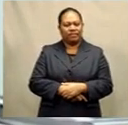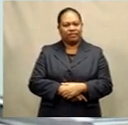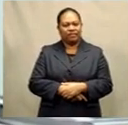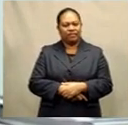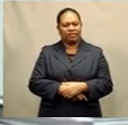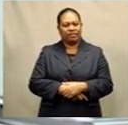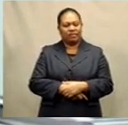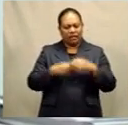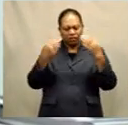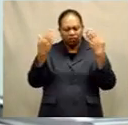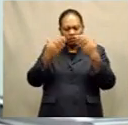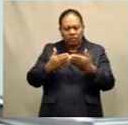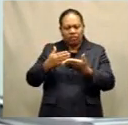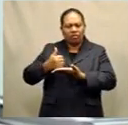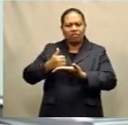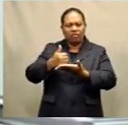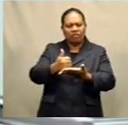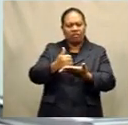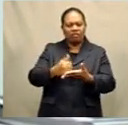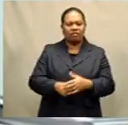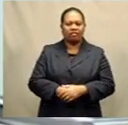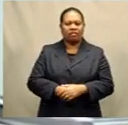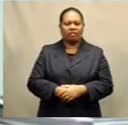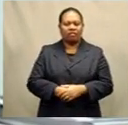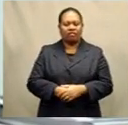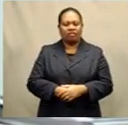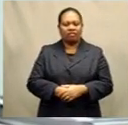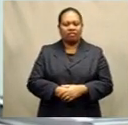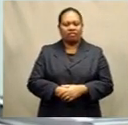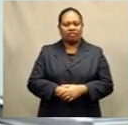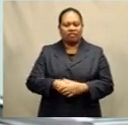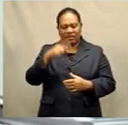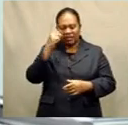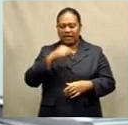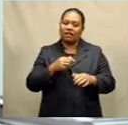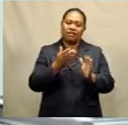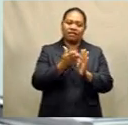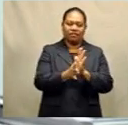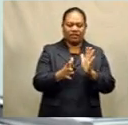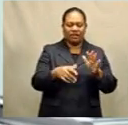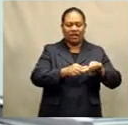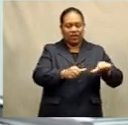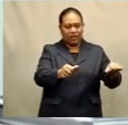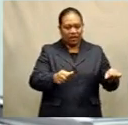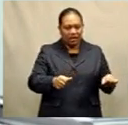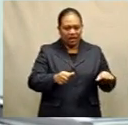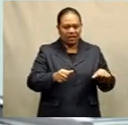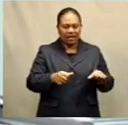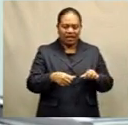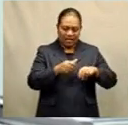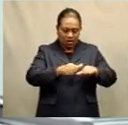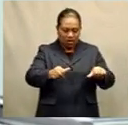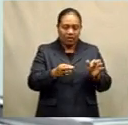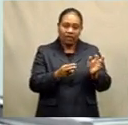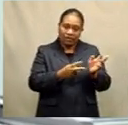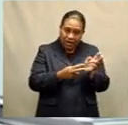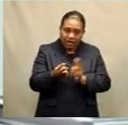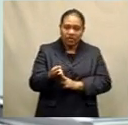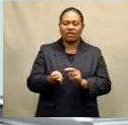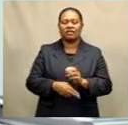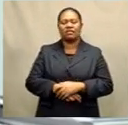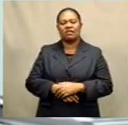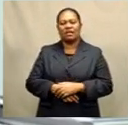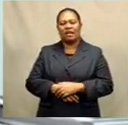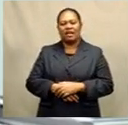basic support to leverage them and get them to enter the agriculture sector in their respective rural areas, in the villages, in the